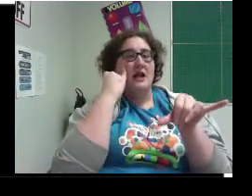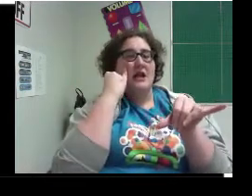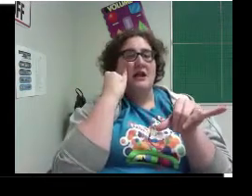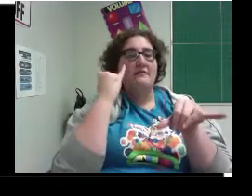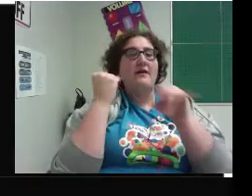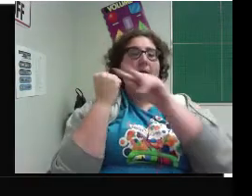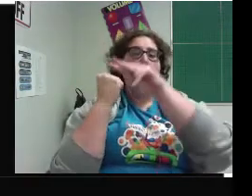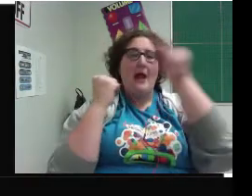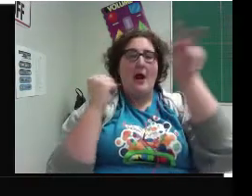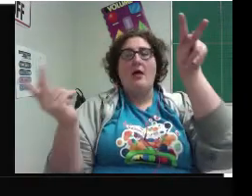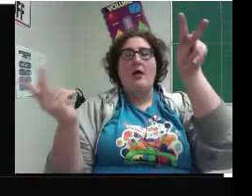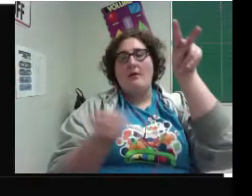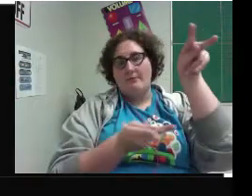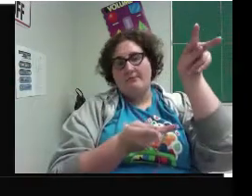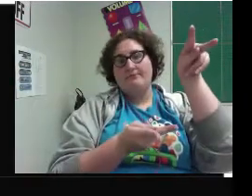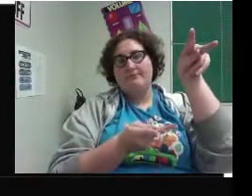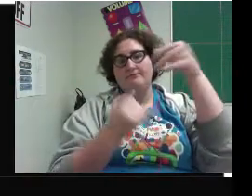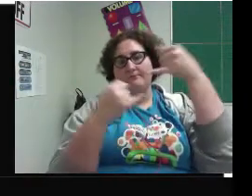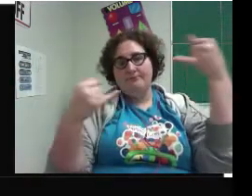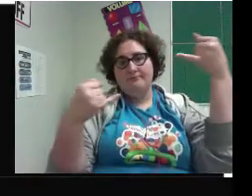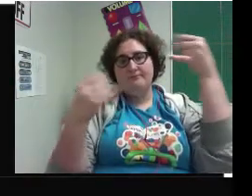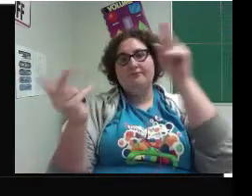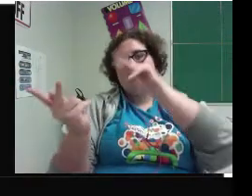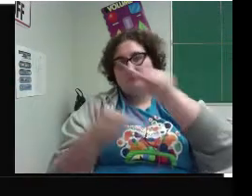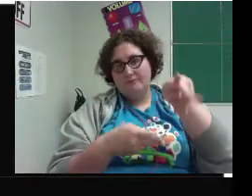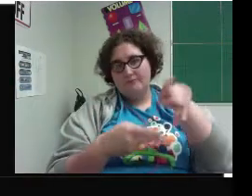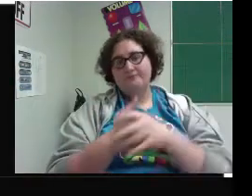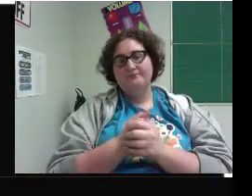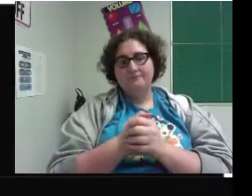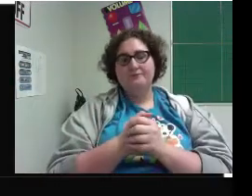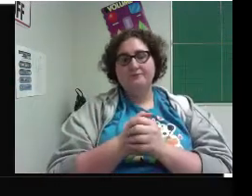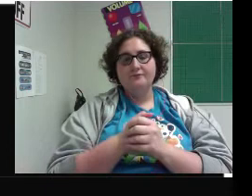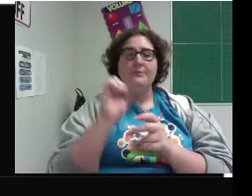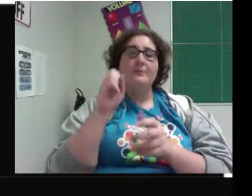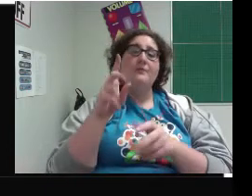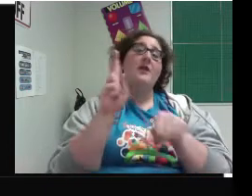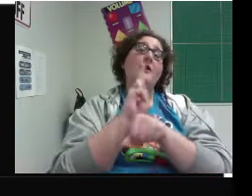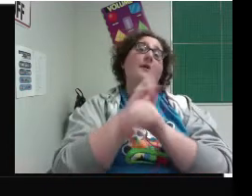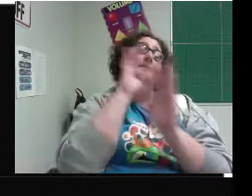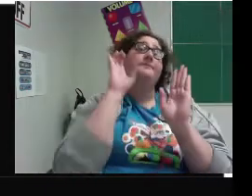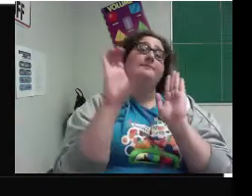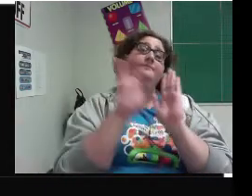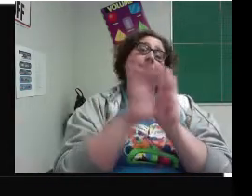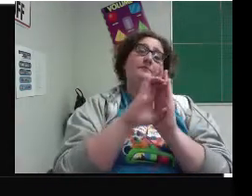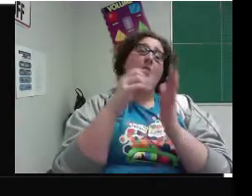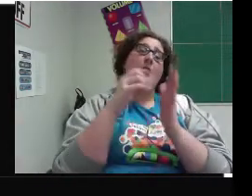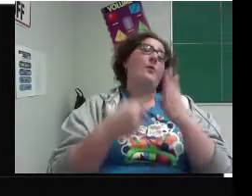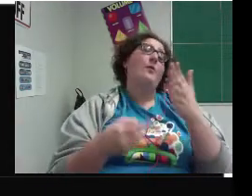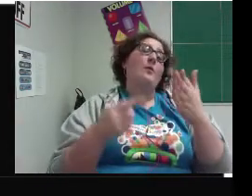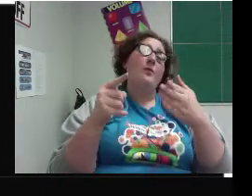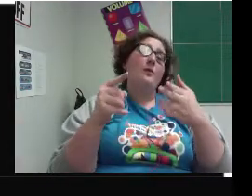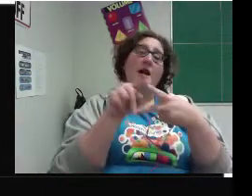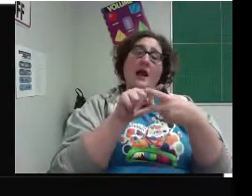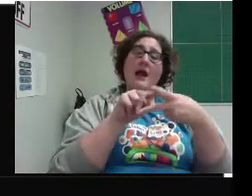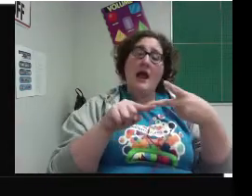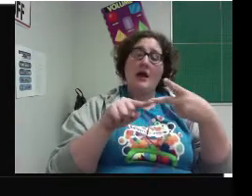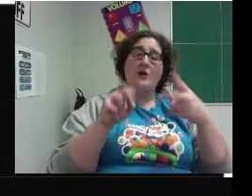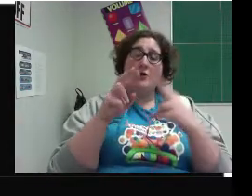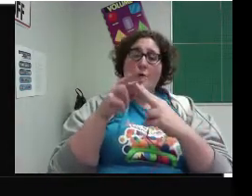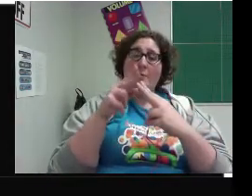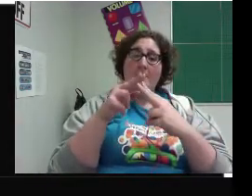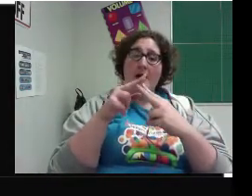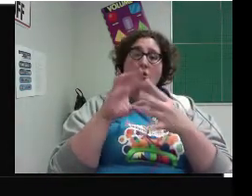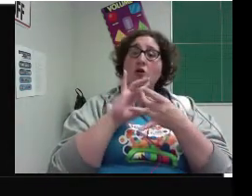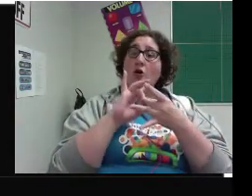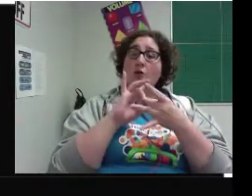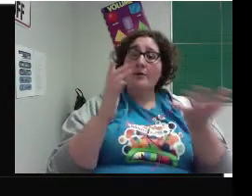lines are parallel. Okay, so using the diagram, it says what angle pairs are congruent. Well, if it's